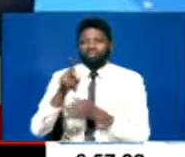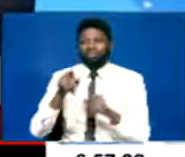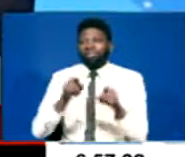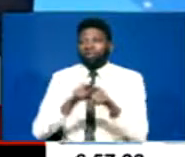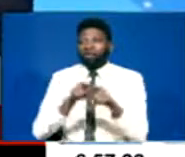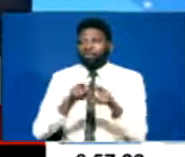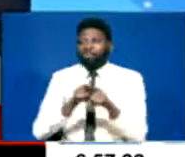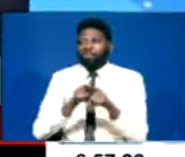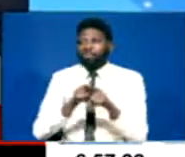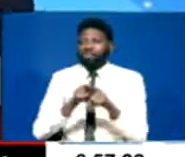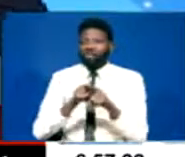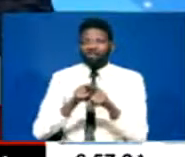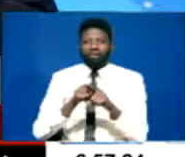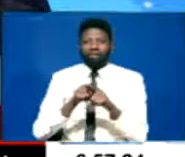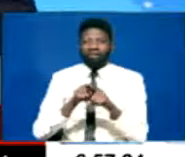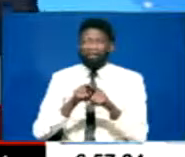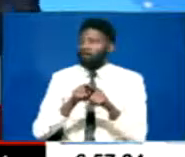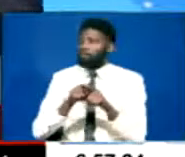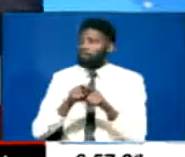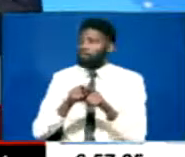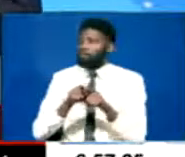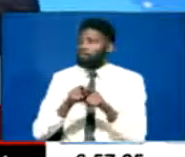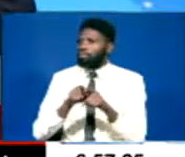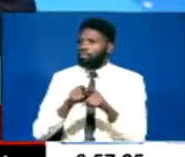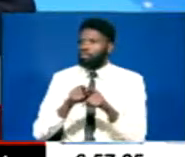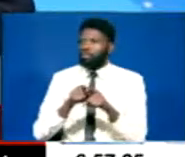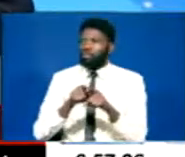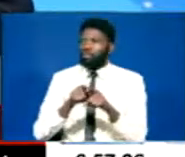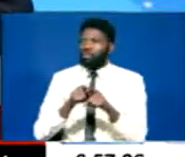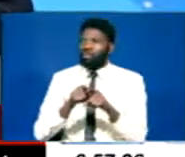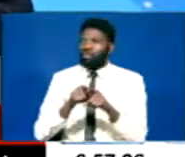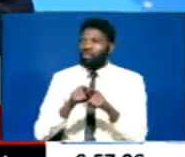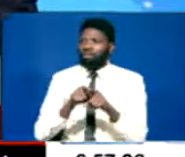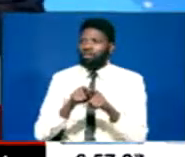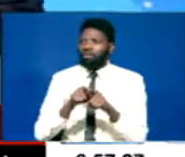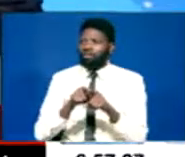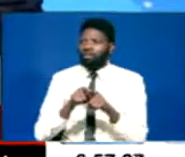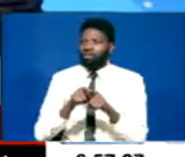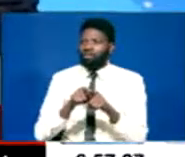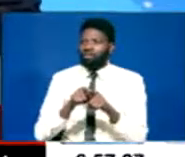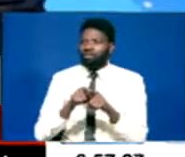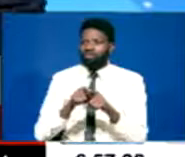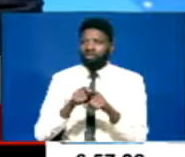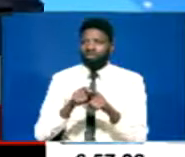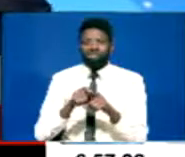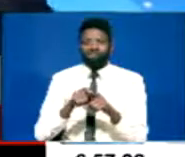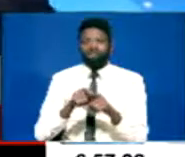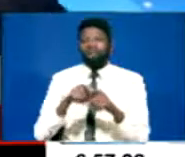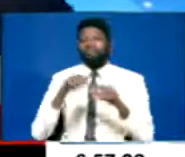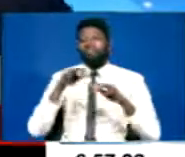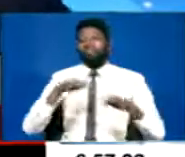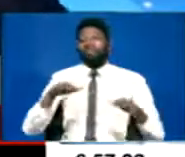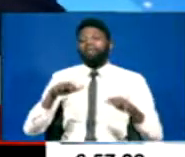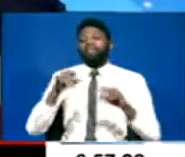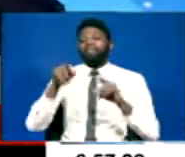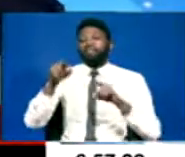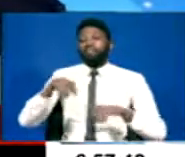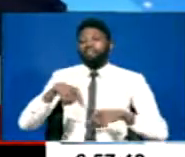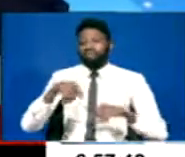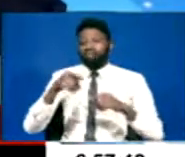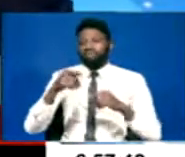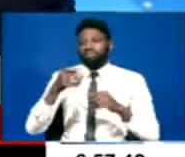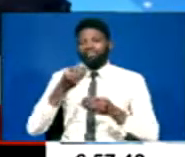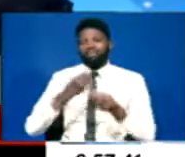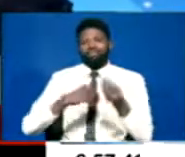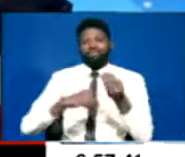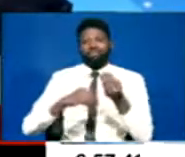back to the media, whether we've been able to interrogate this matter deeply, because there's the question of market demand, supply,